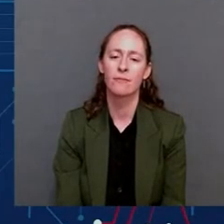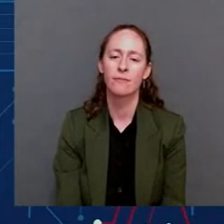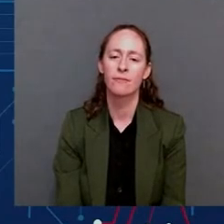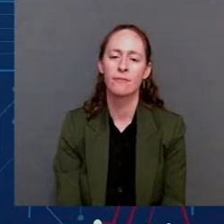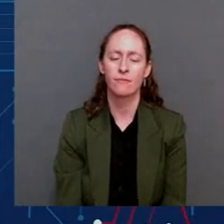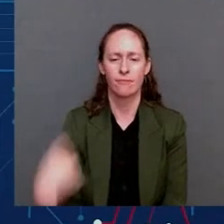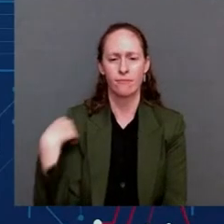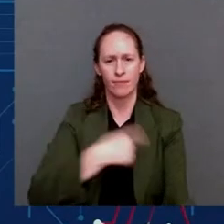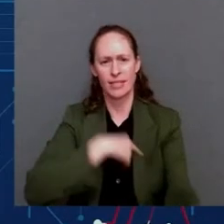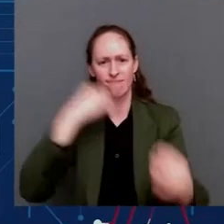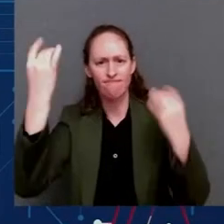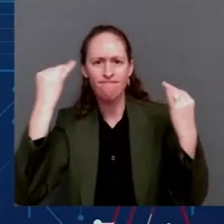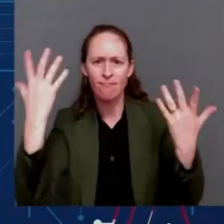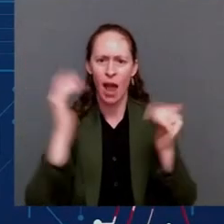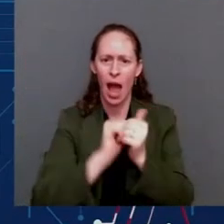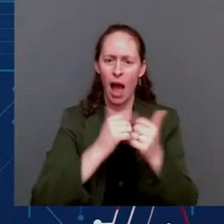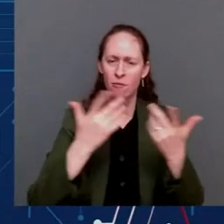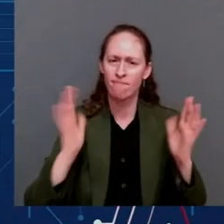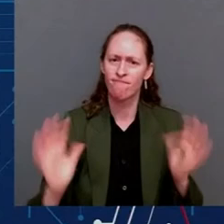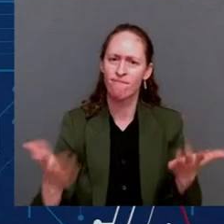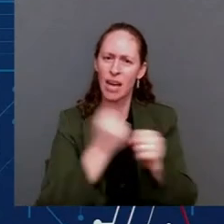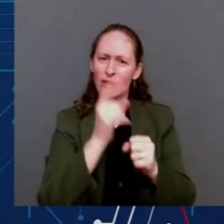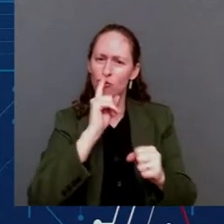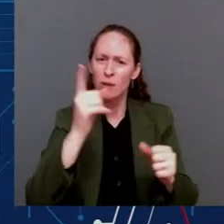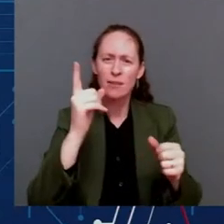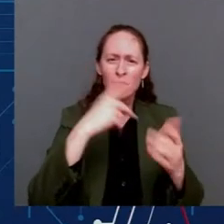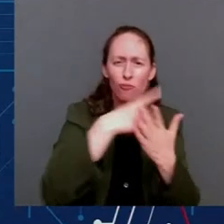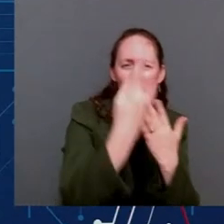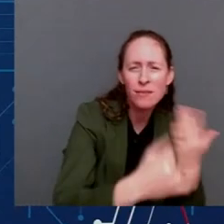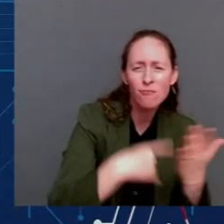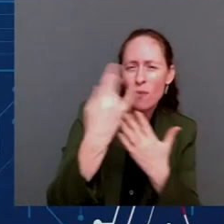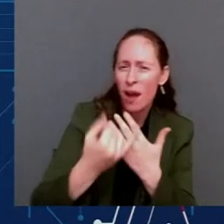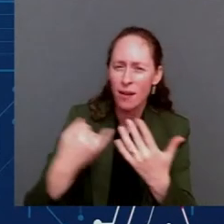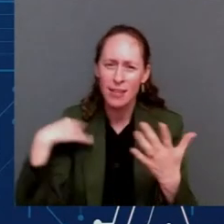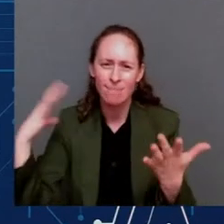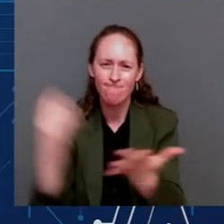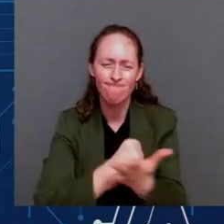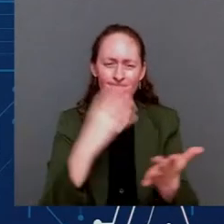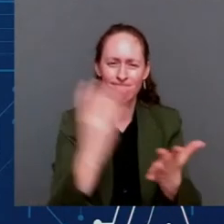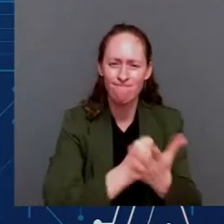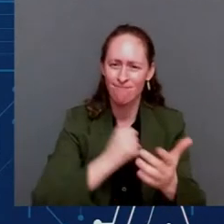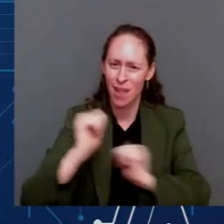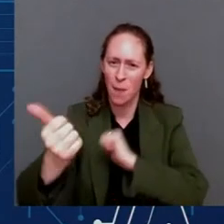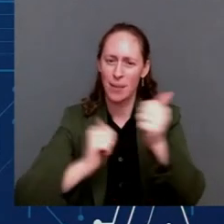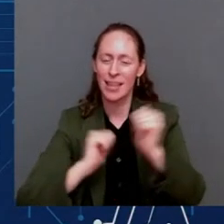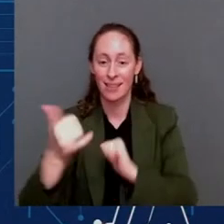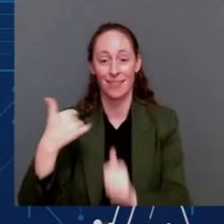every resource. And I want to invite Congressman Kildee and our leaders from industry and labor to